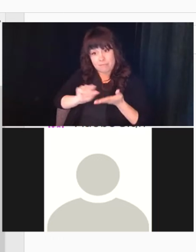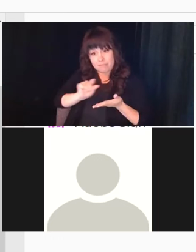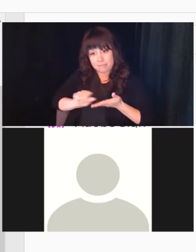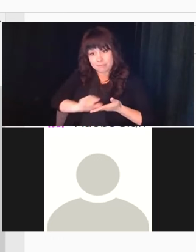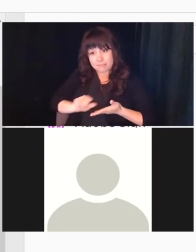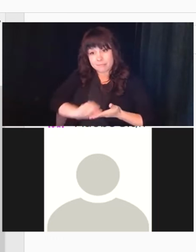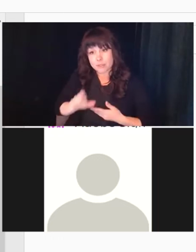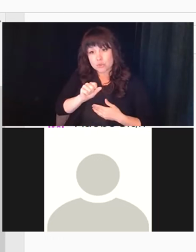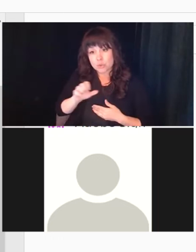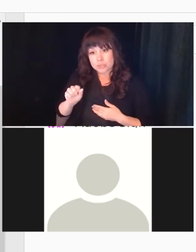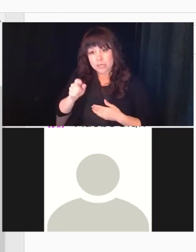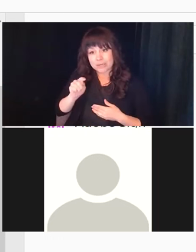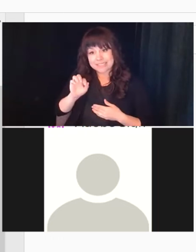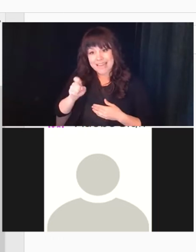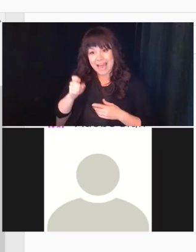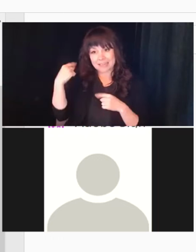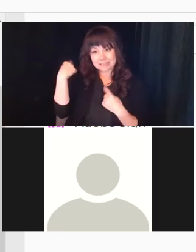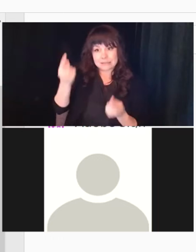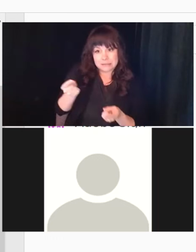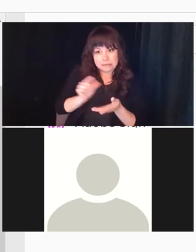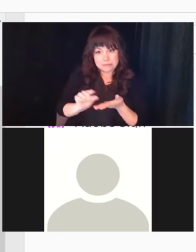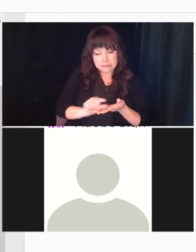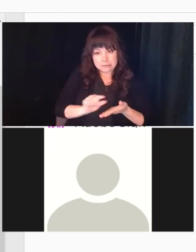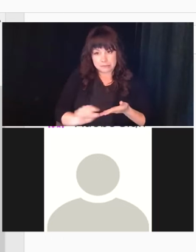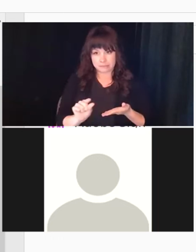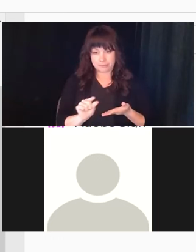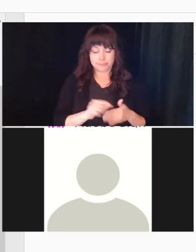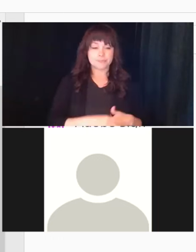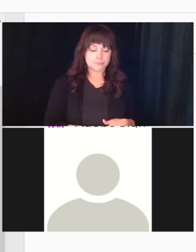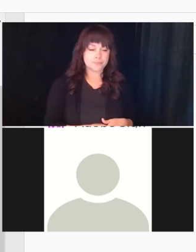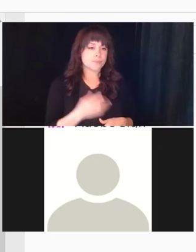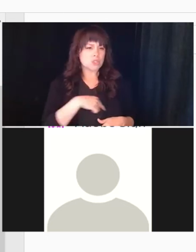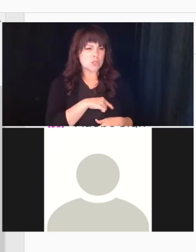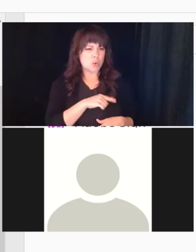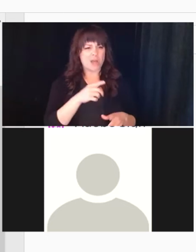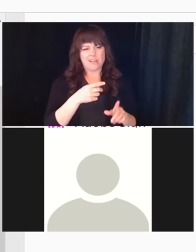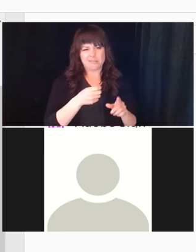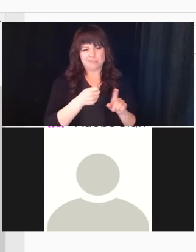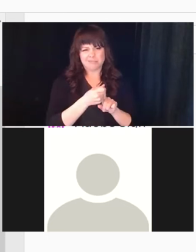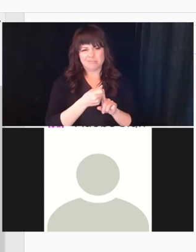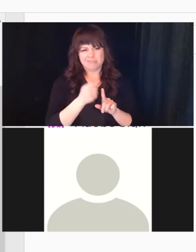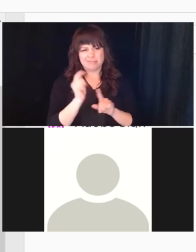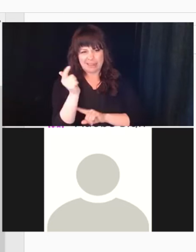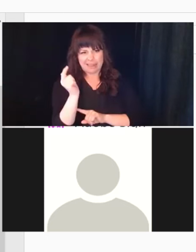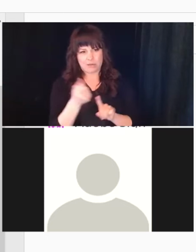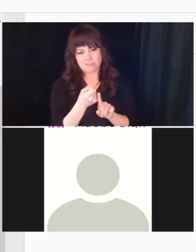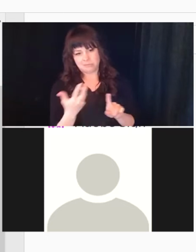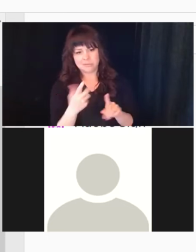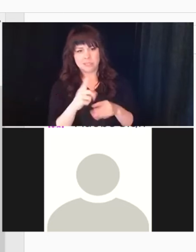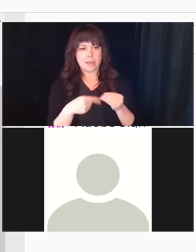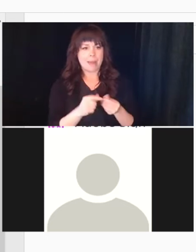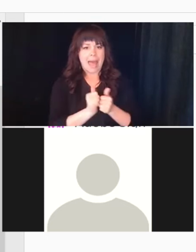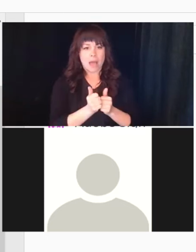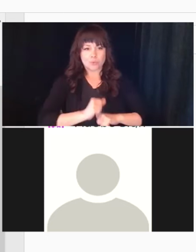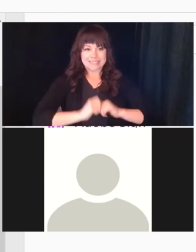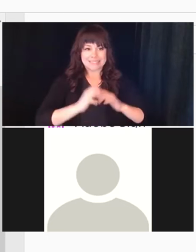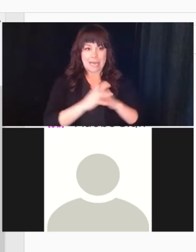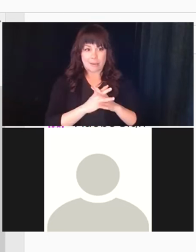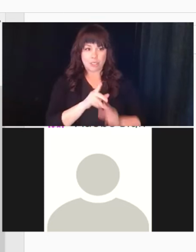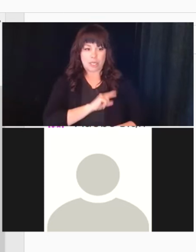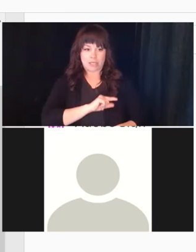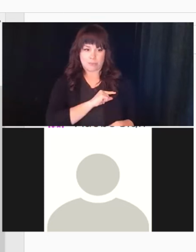career. We'll talk a little bit about how somebody establishes eligibility through employment